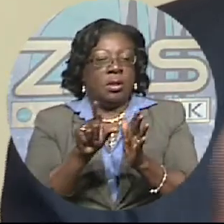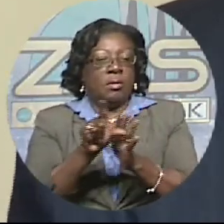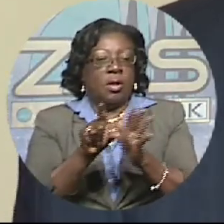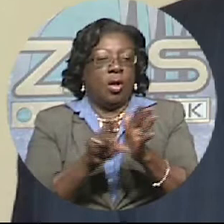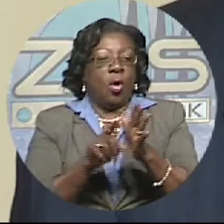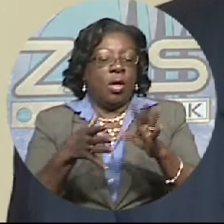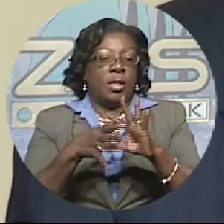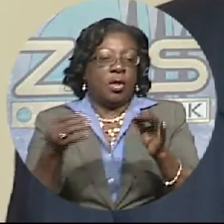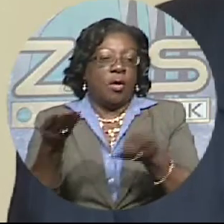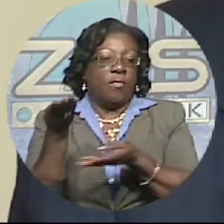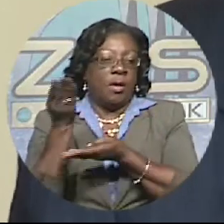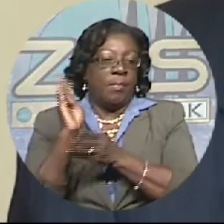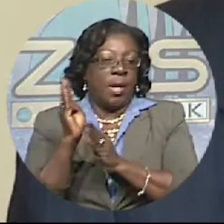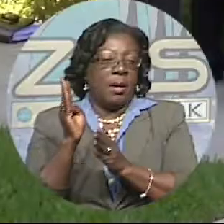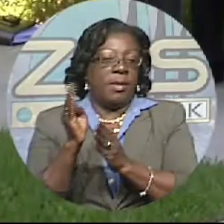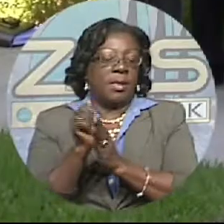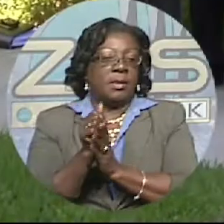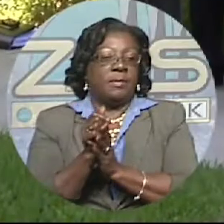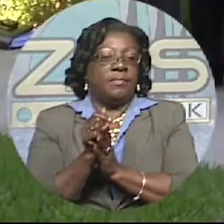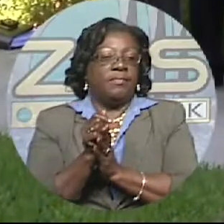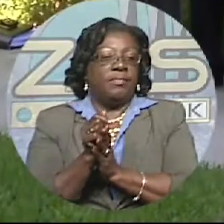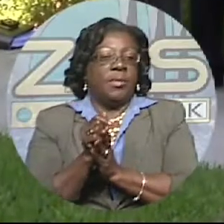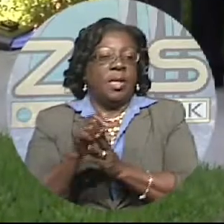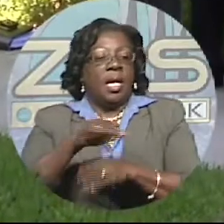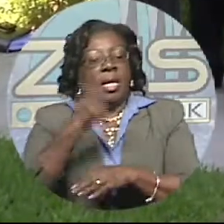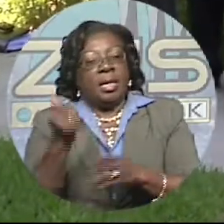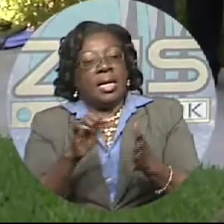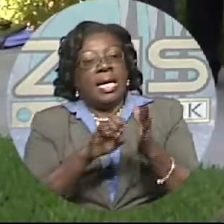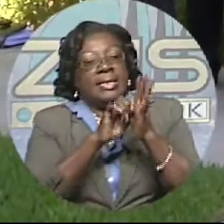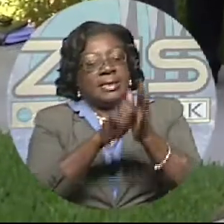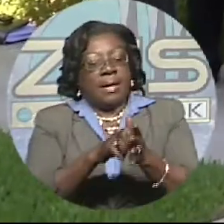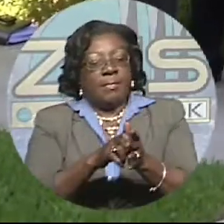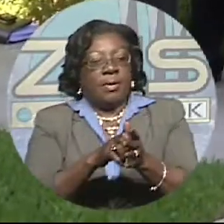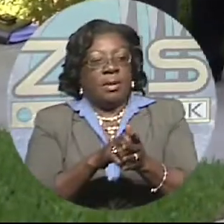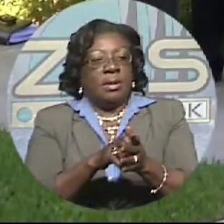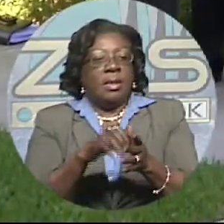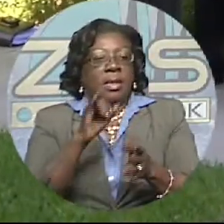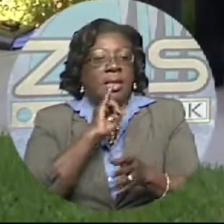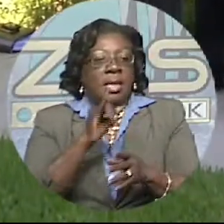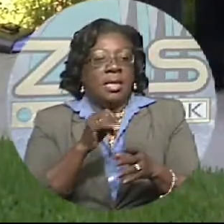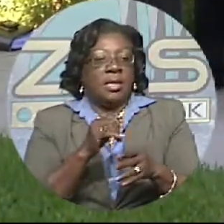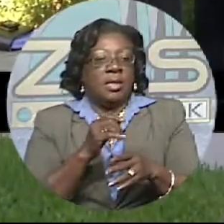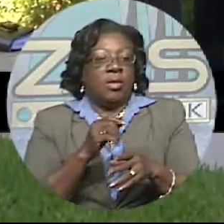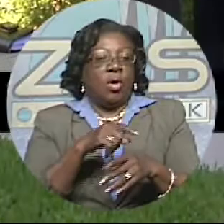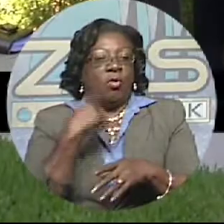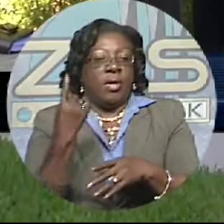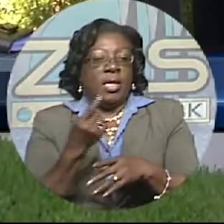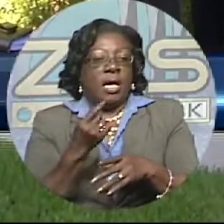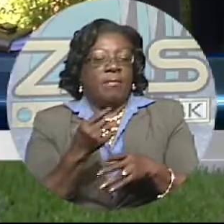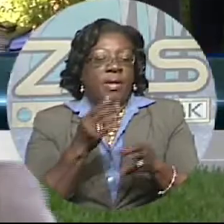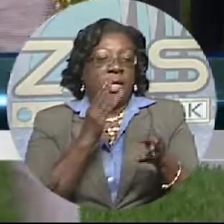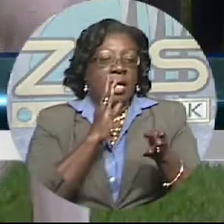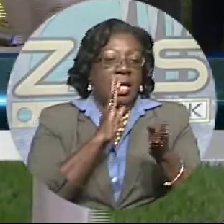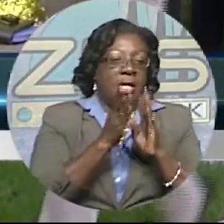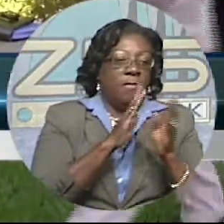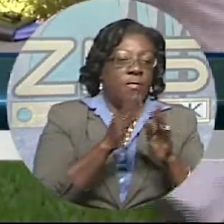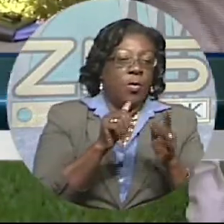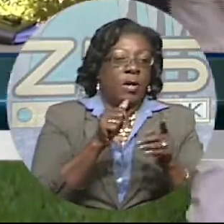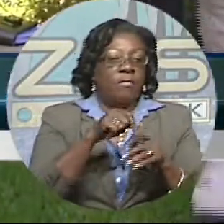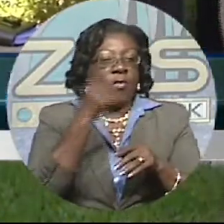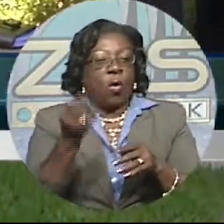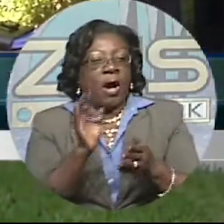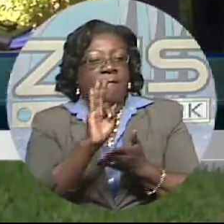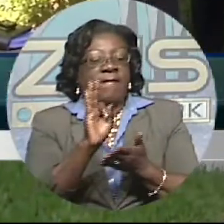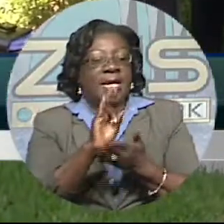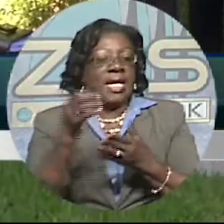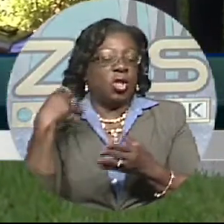now have been set for the industry. Another example of Island Luck's plans on diversifying the industry, they've already been interviewing for compliance officer,